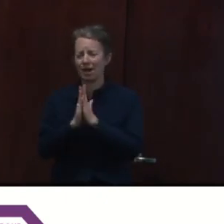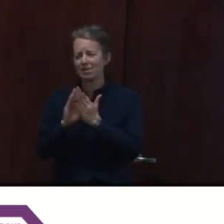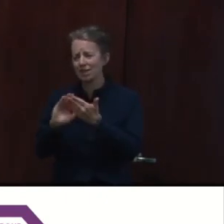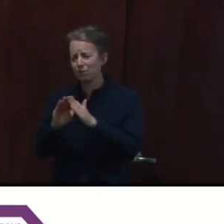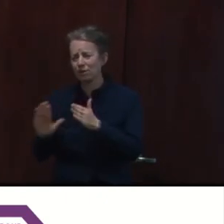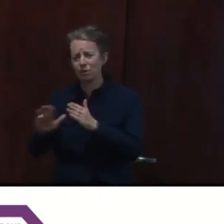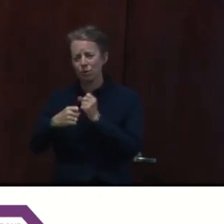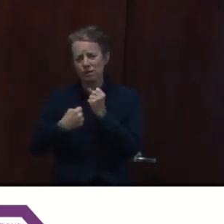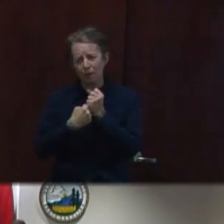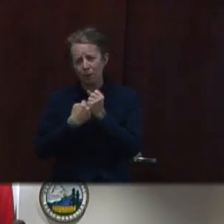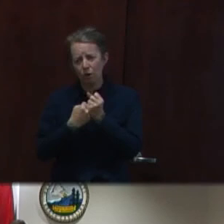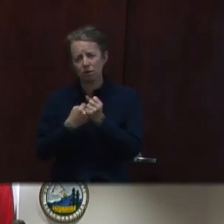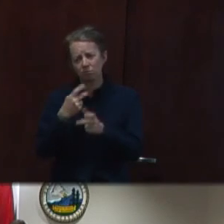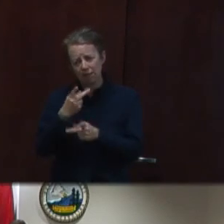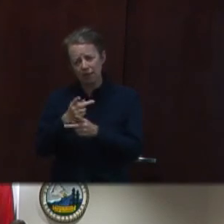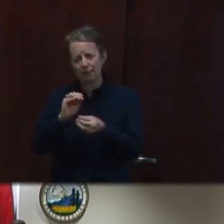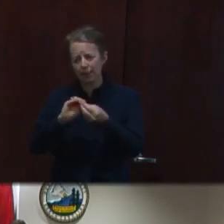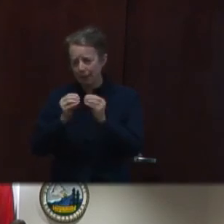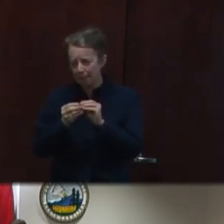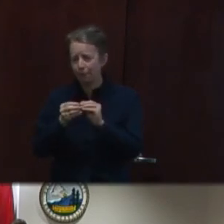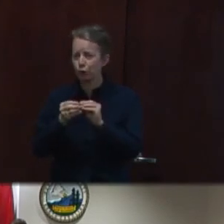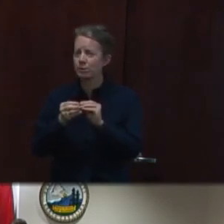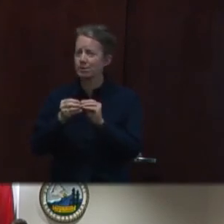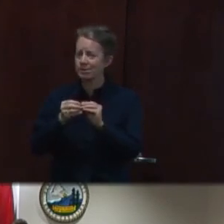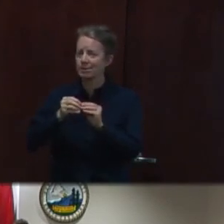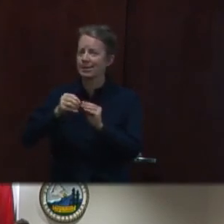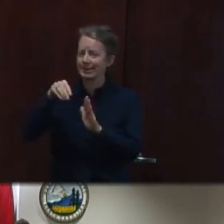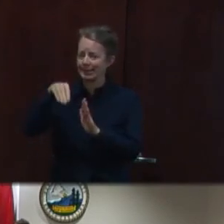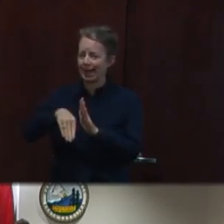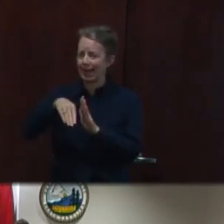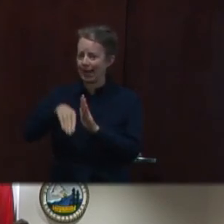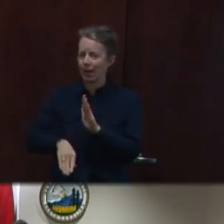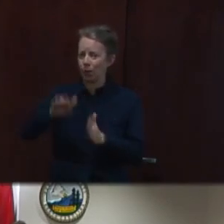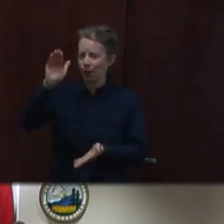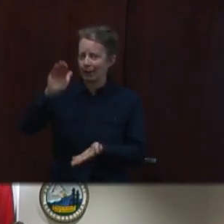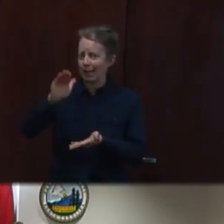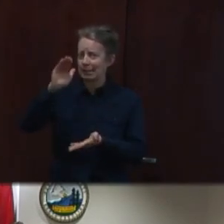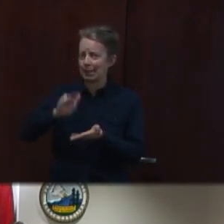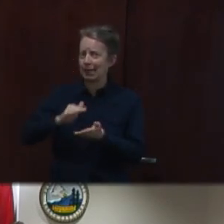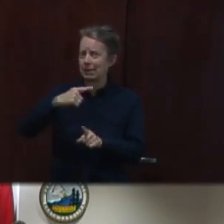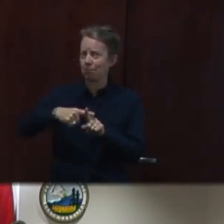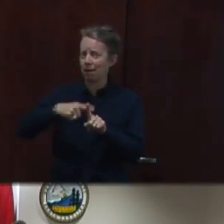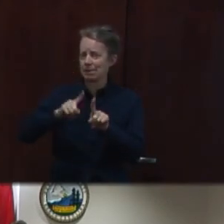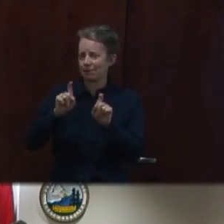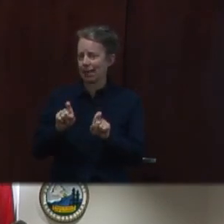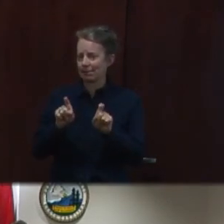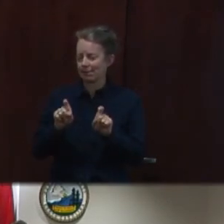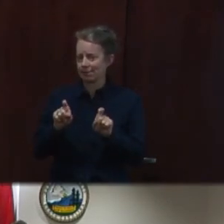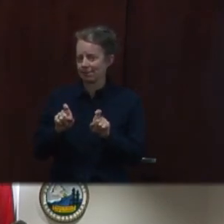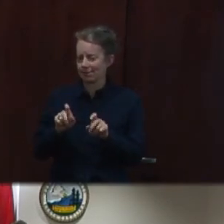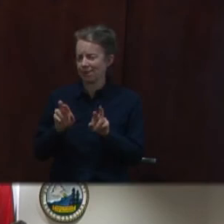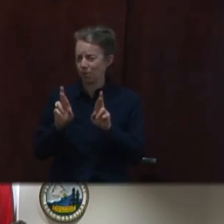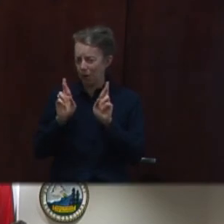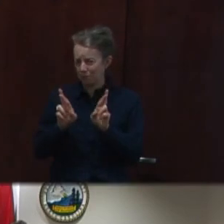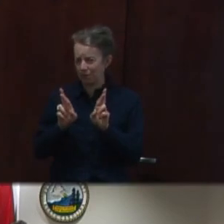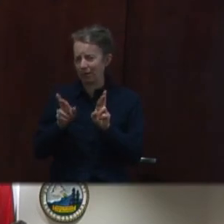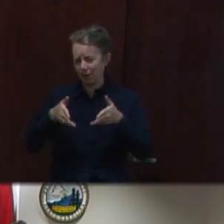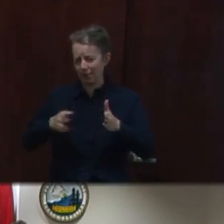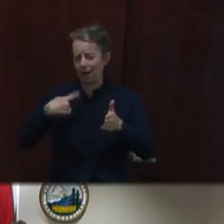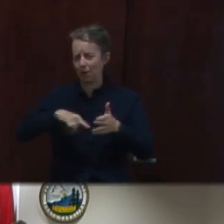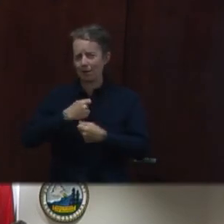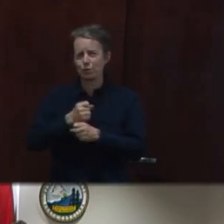in keeping these numbers going in a more positive direction, and hopefully that'll allow us to make a decision next week